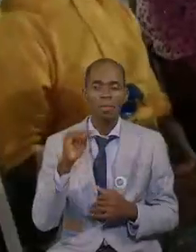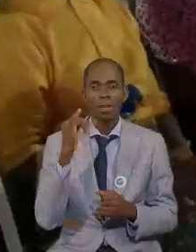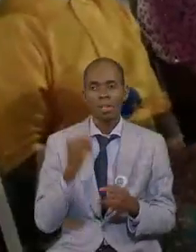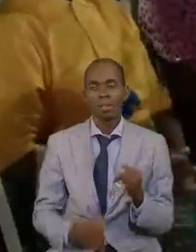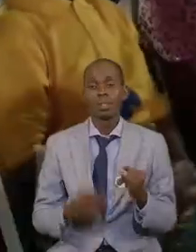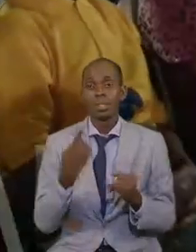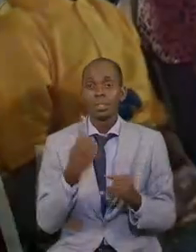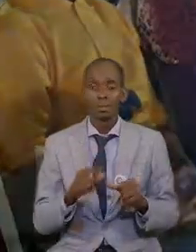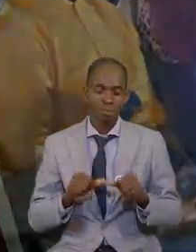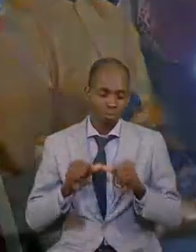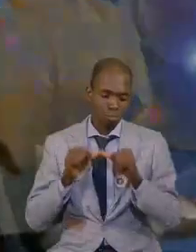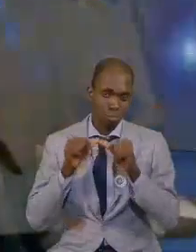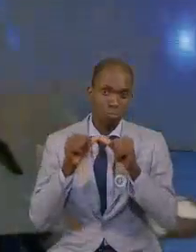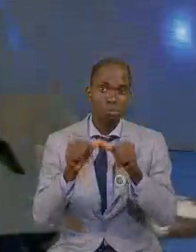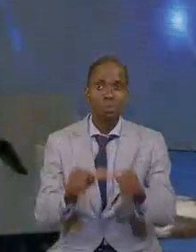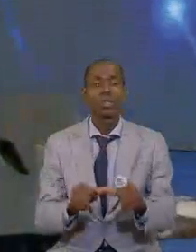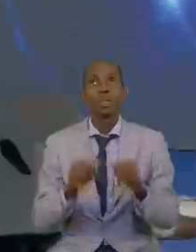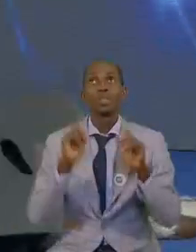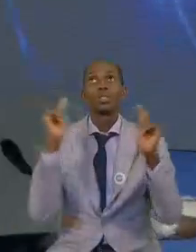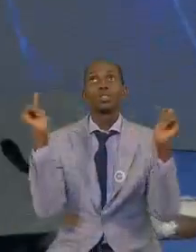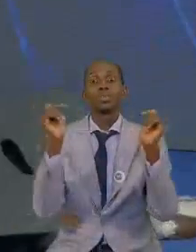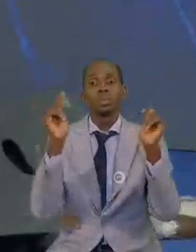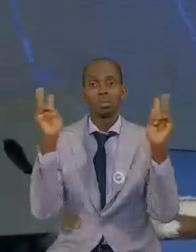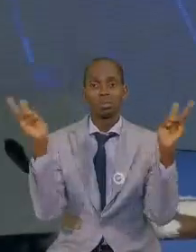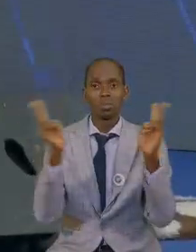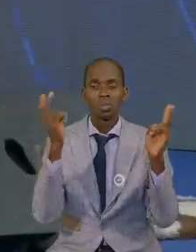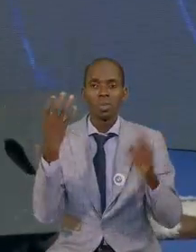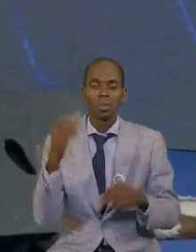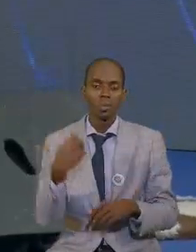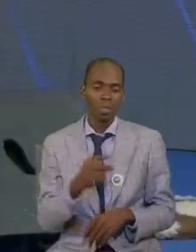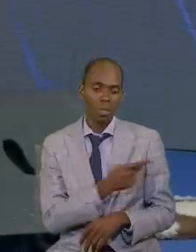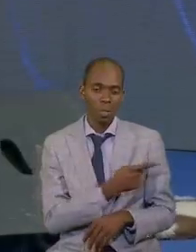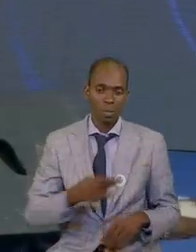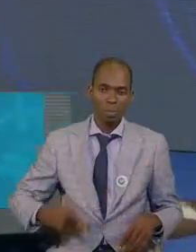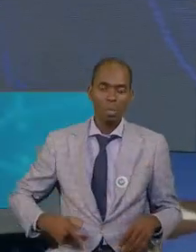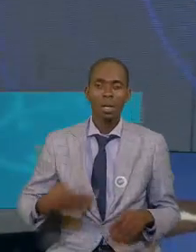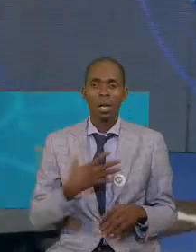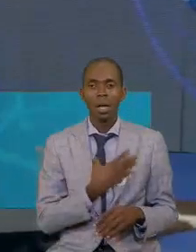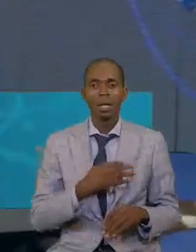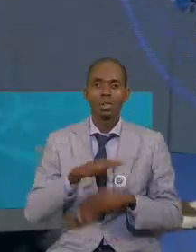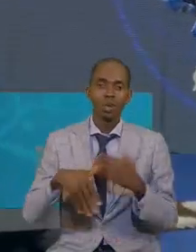perpetual triumph of the Prince and of all his people.